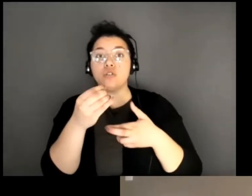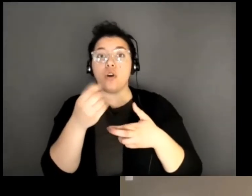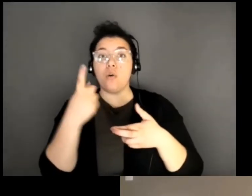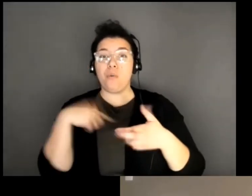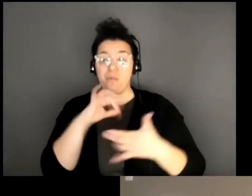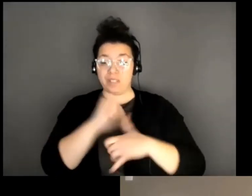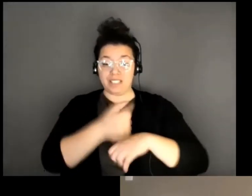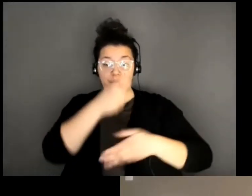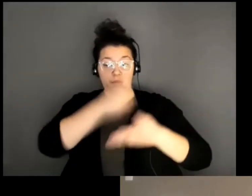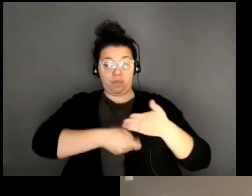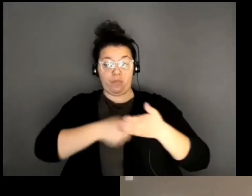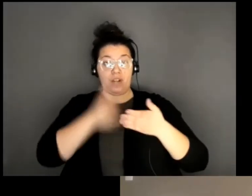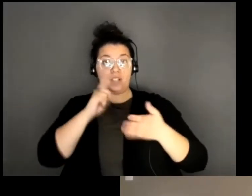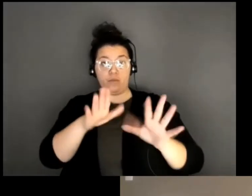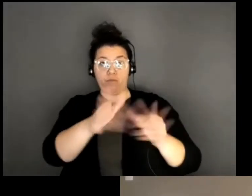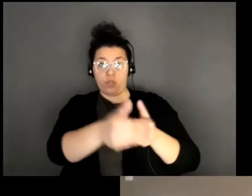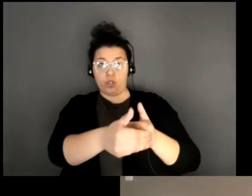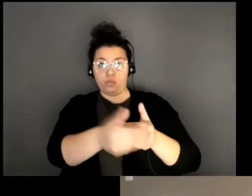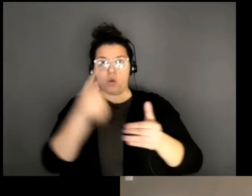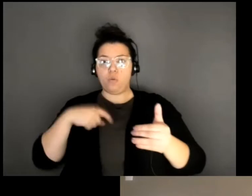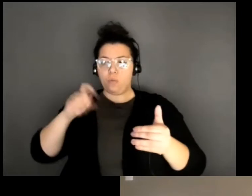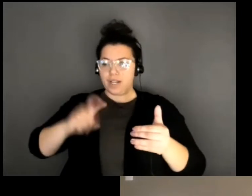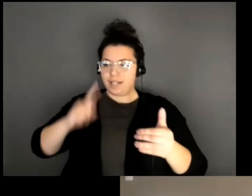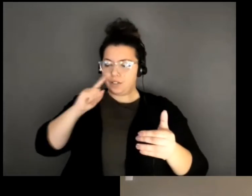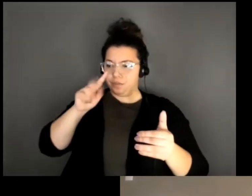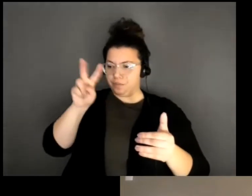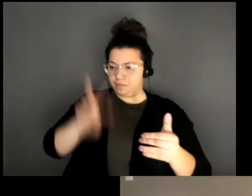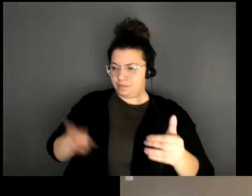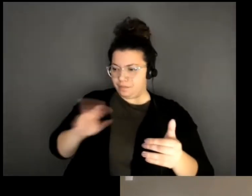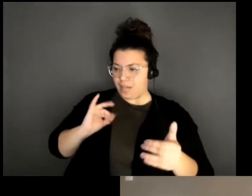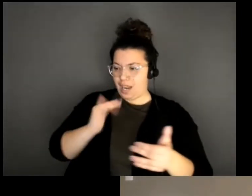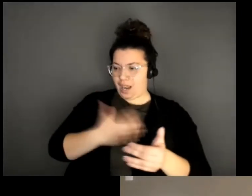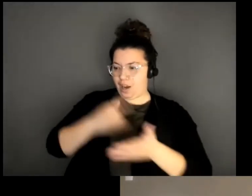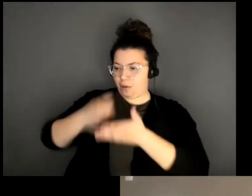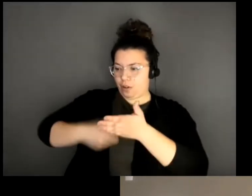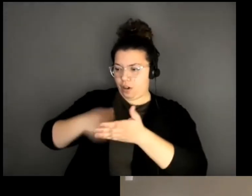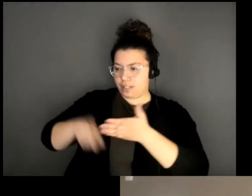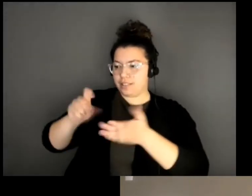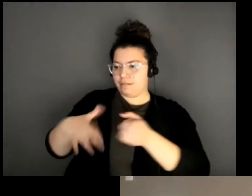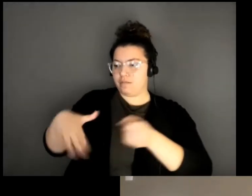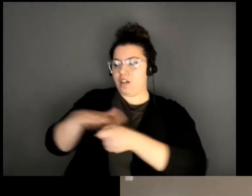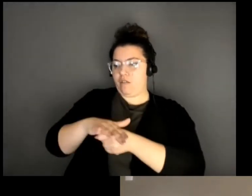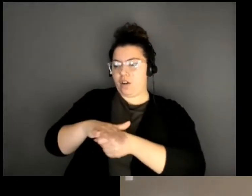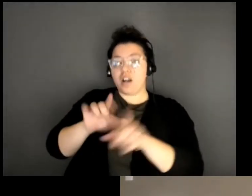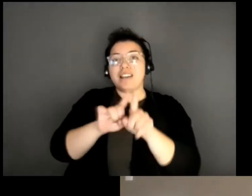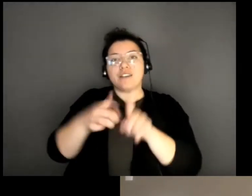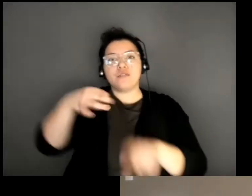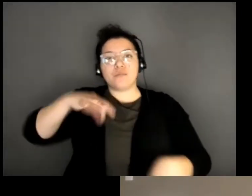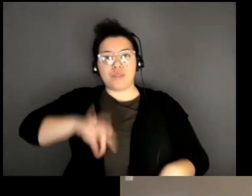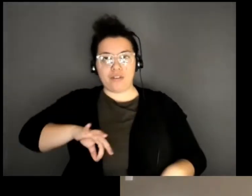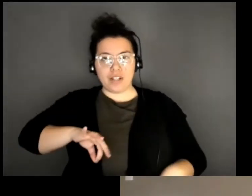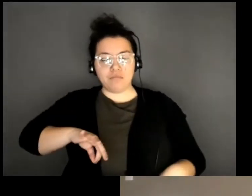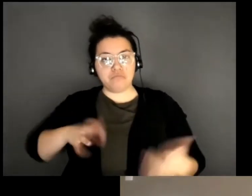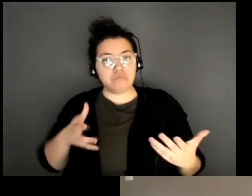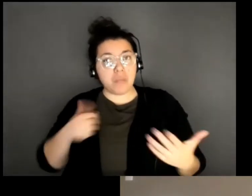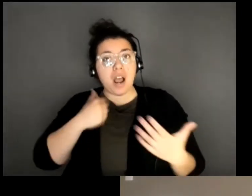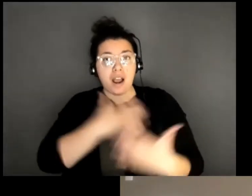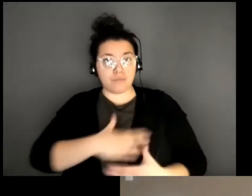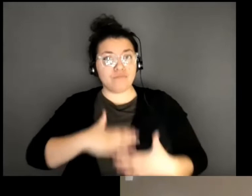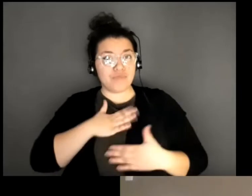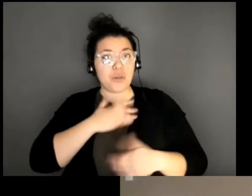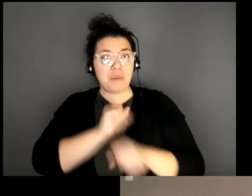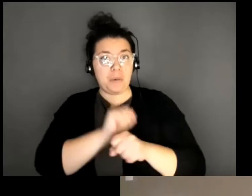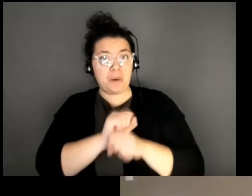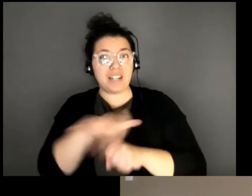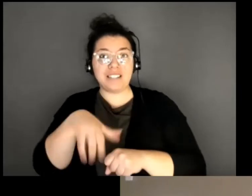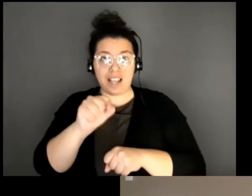least, and that we're making sure we're making a profit. Um, as much as I enjoy hospitality and enjoy working in hotels, it's